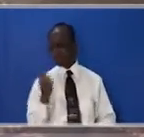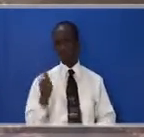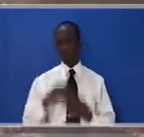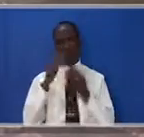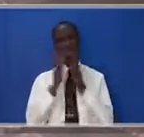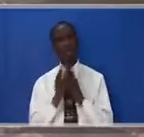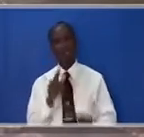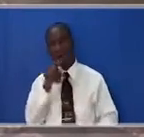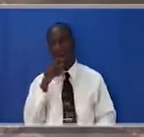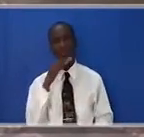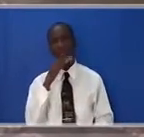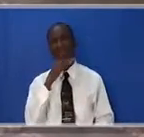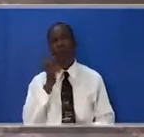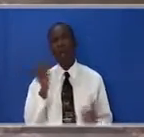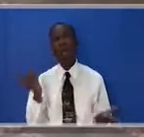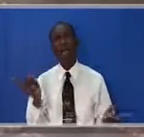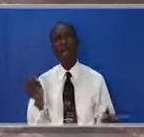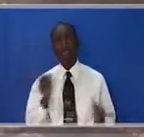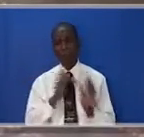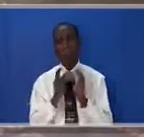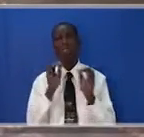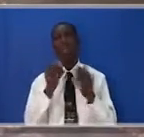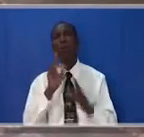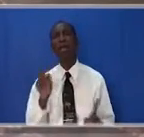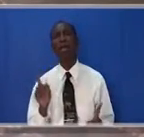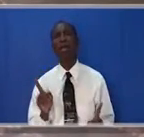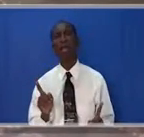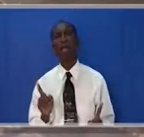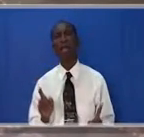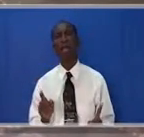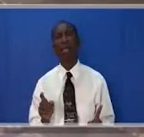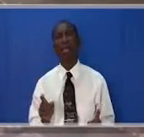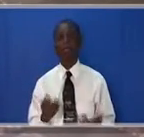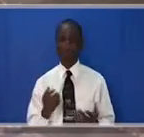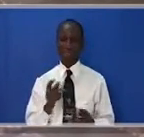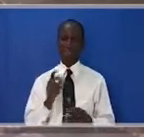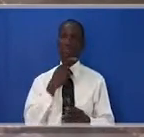who ask you to go for well water,